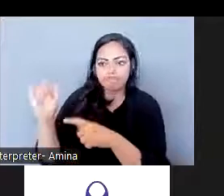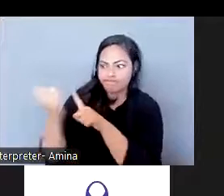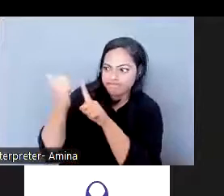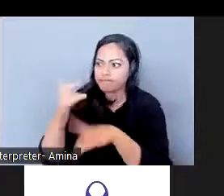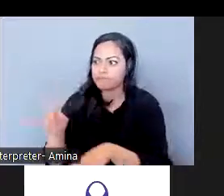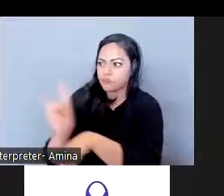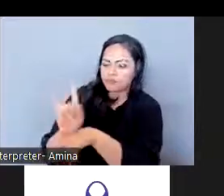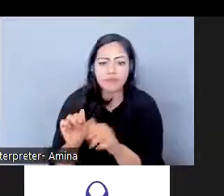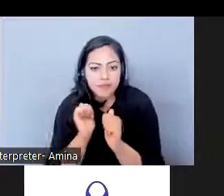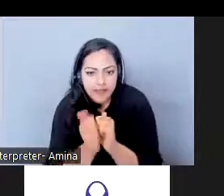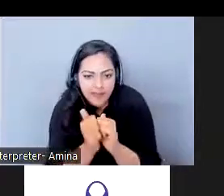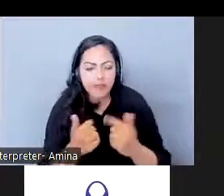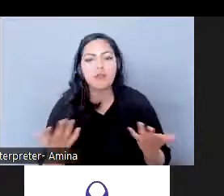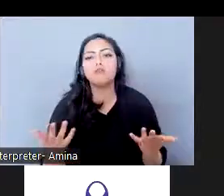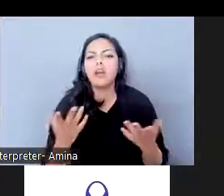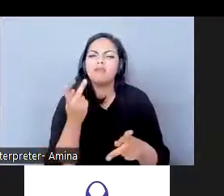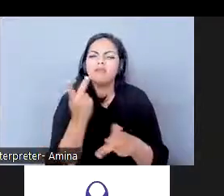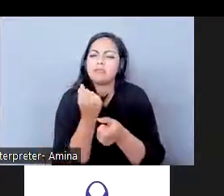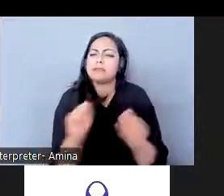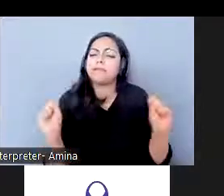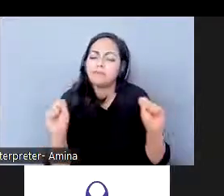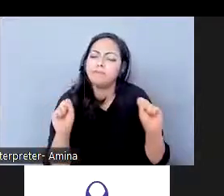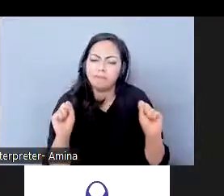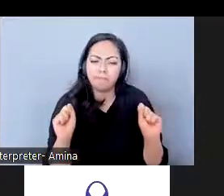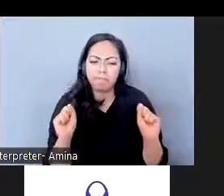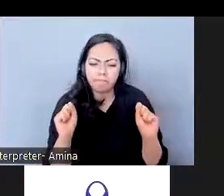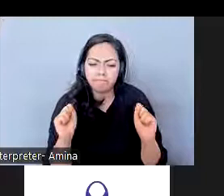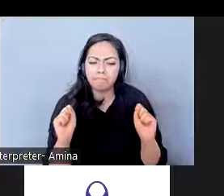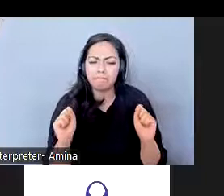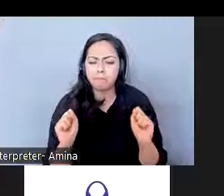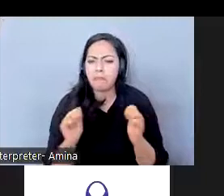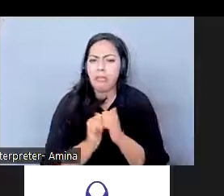get over or get past these people trying to commit frauds.